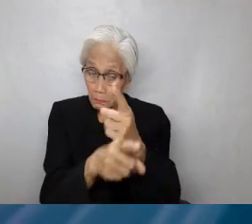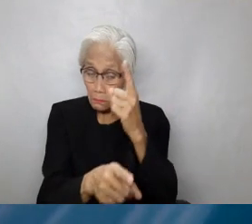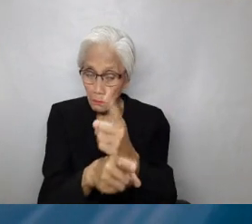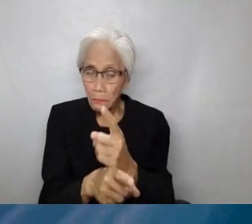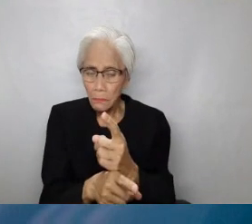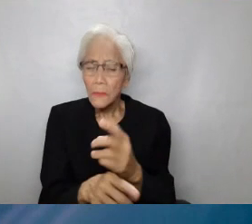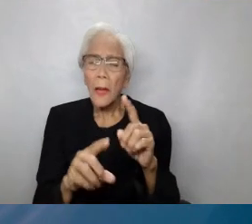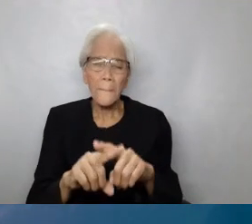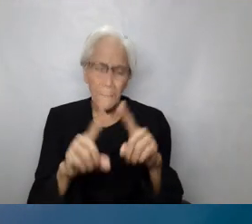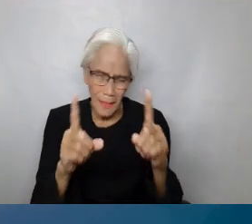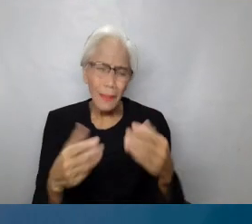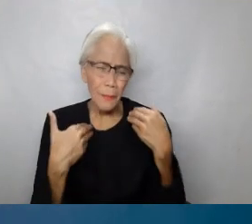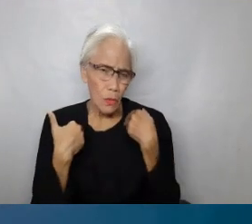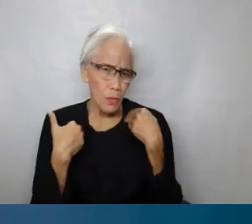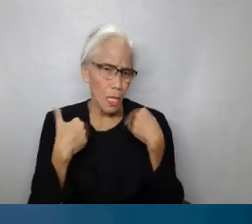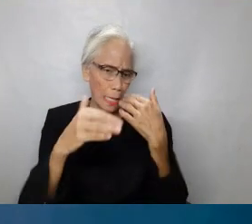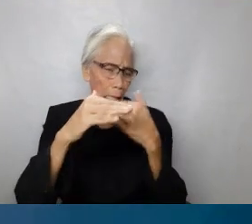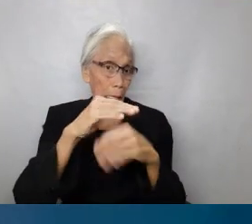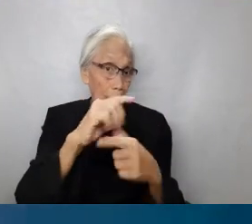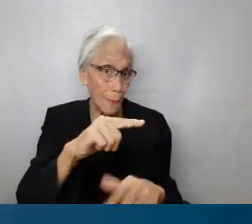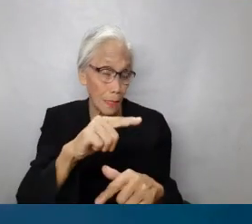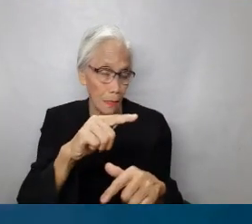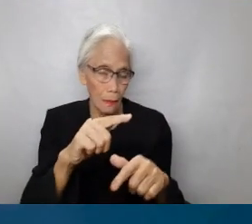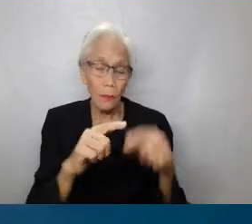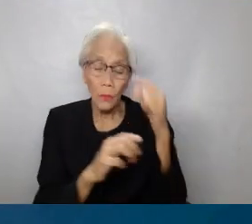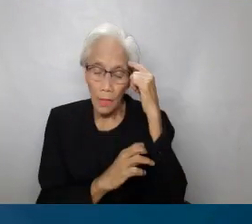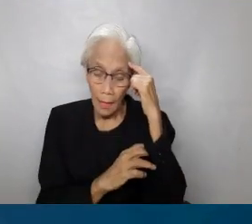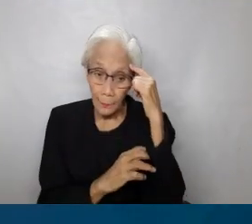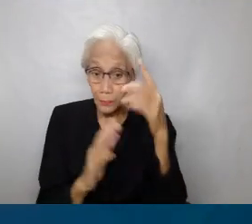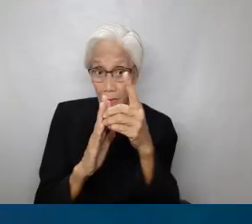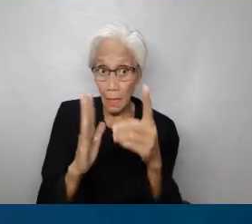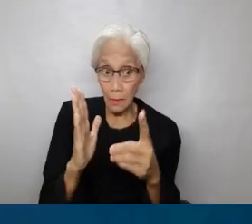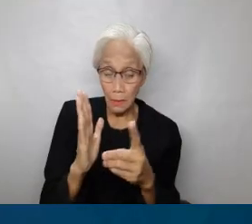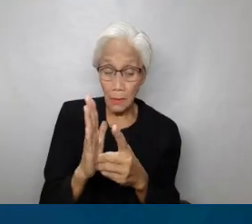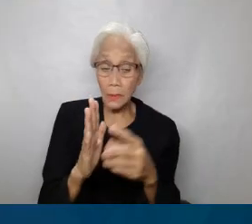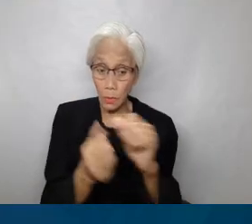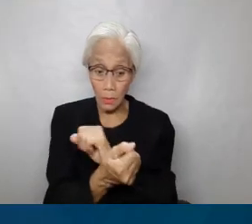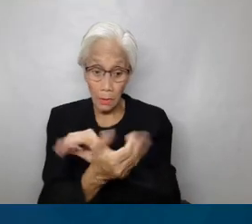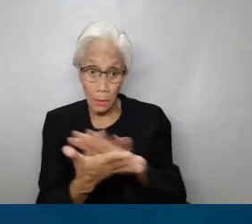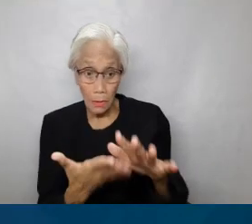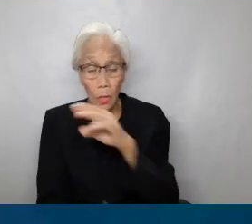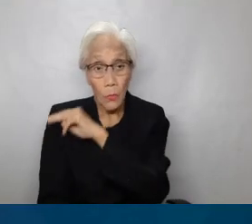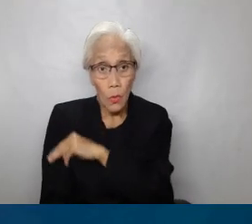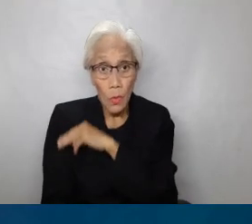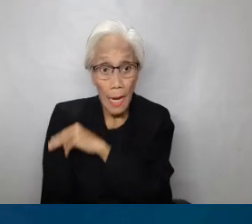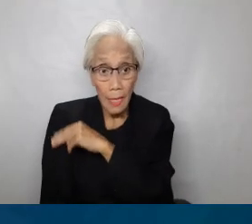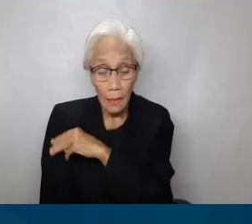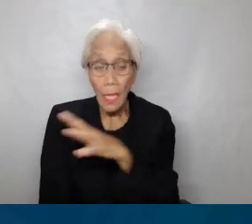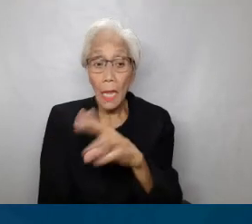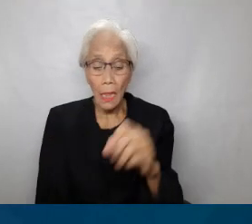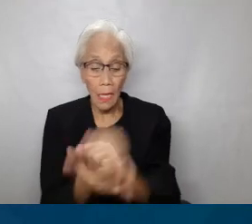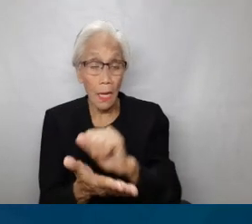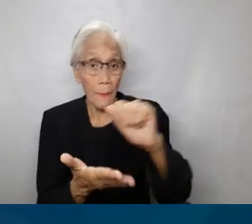ba? But there are limits to consider, ha? Doctrines that destroy morality